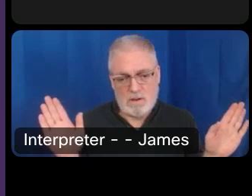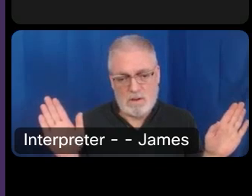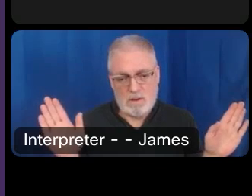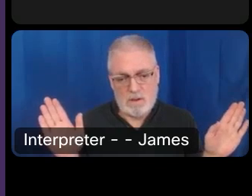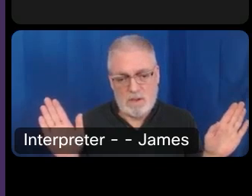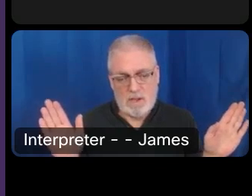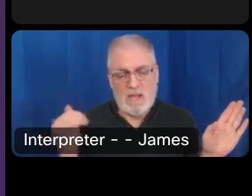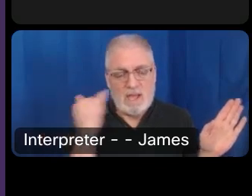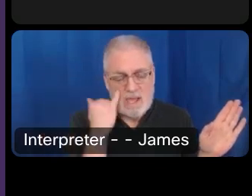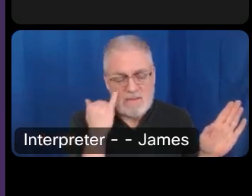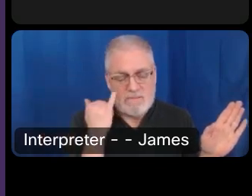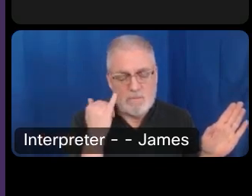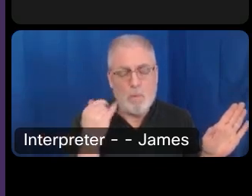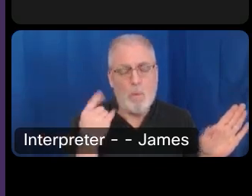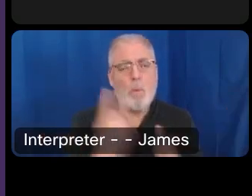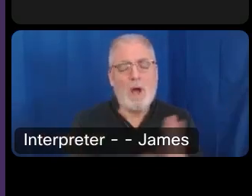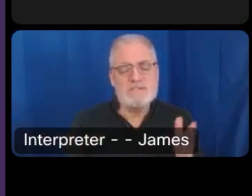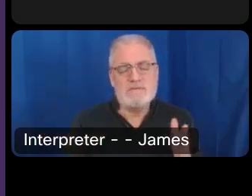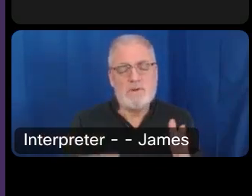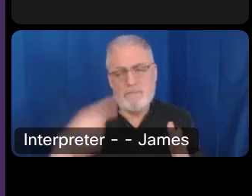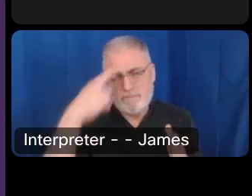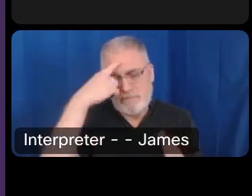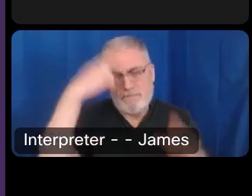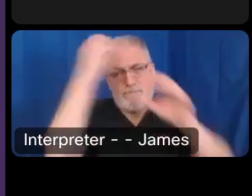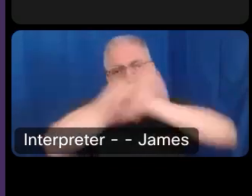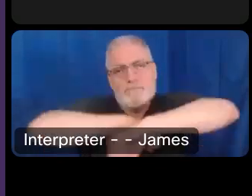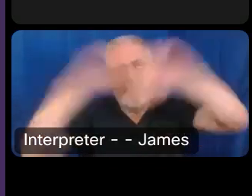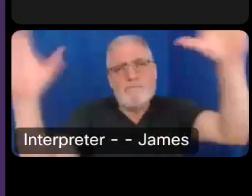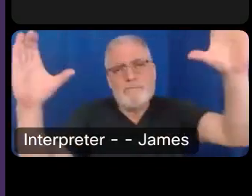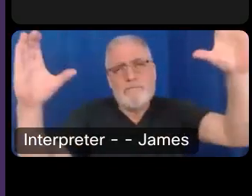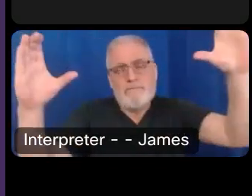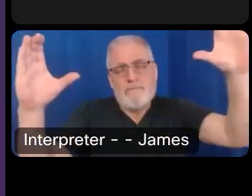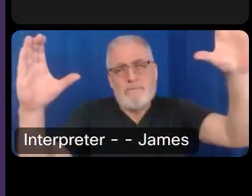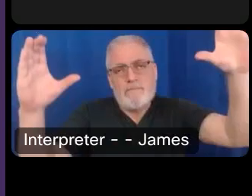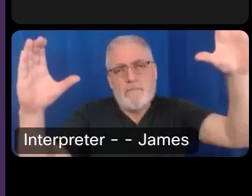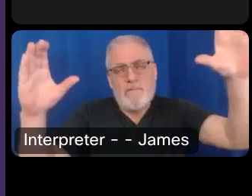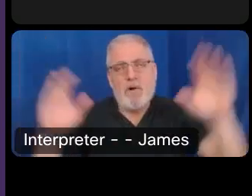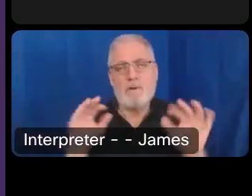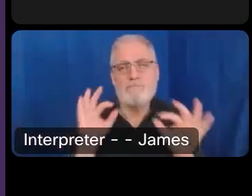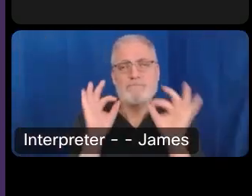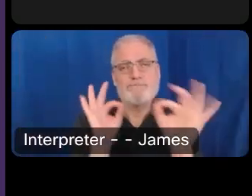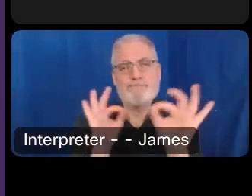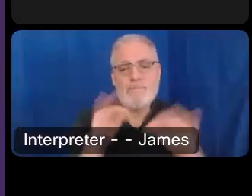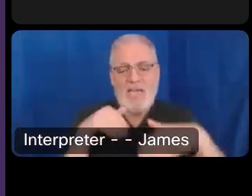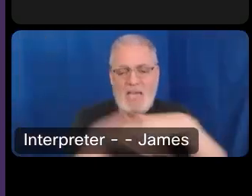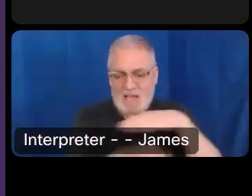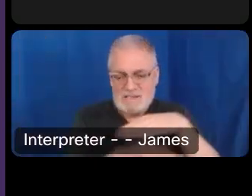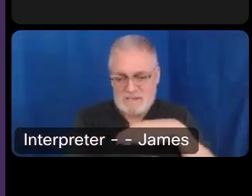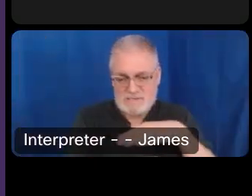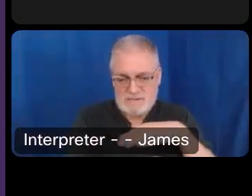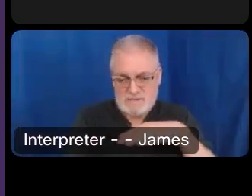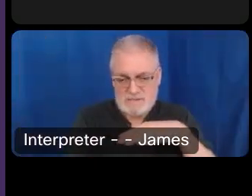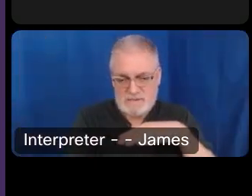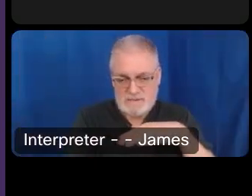were different? What does access actually mean to you? And are there other people that we want to hear from?